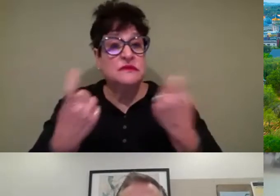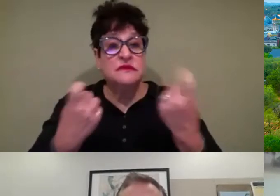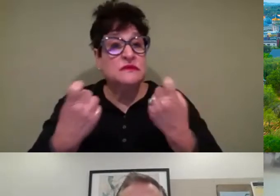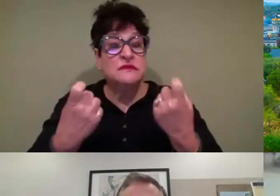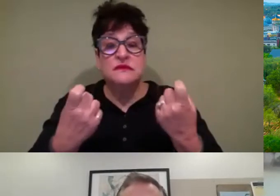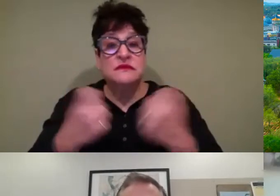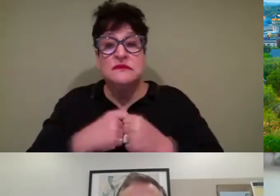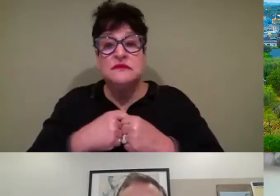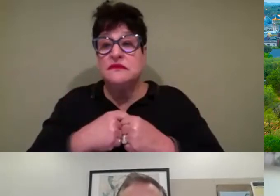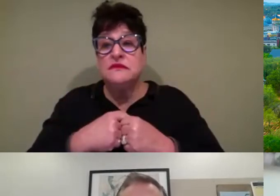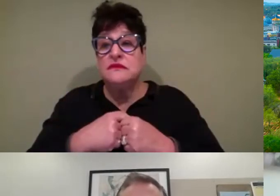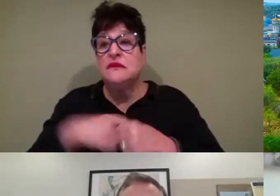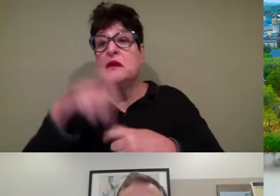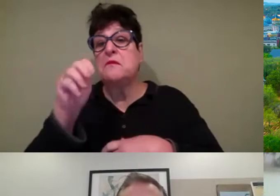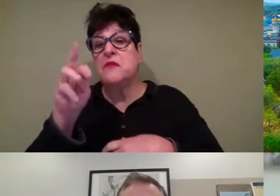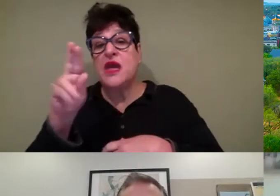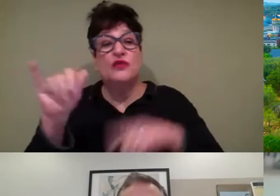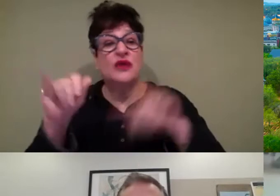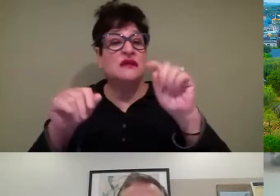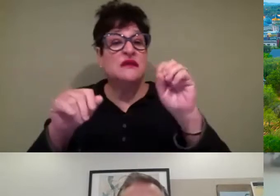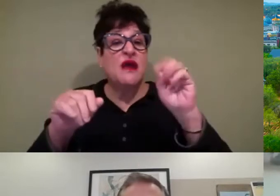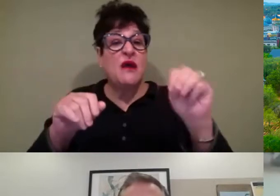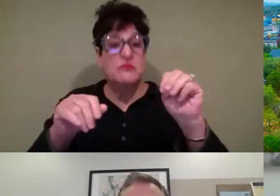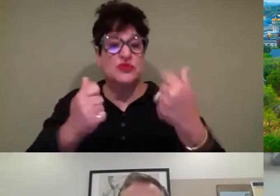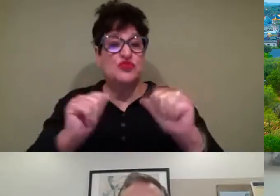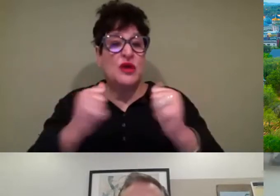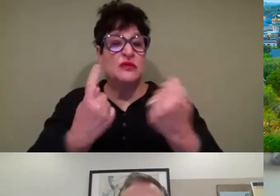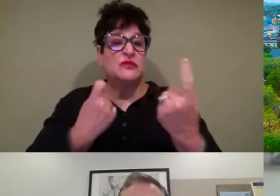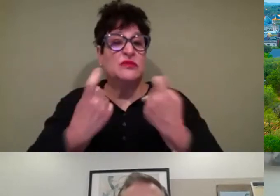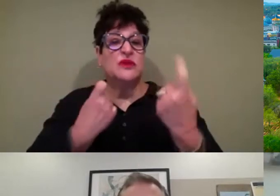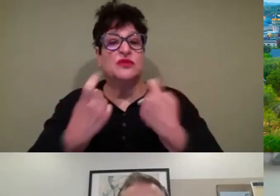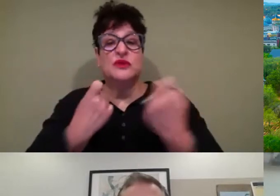Looks like both Mary and Tom have questions. Mary's trying to talk.